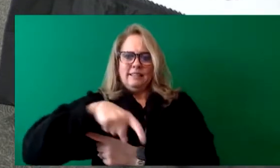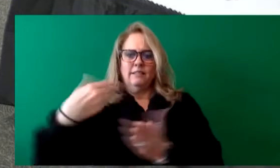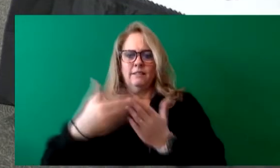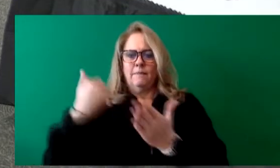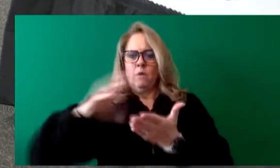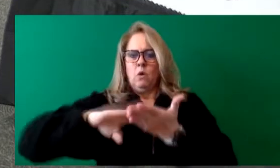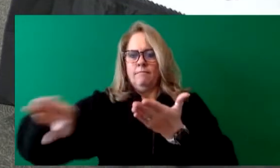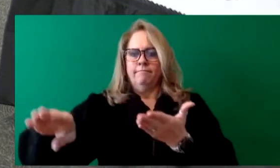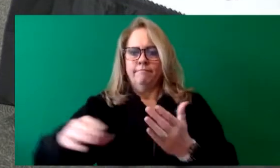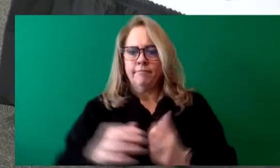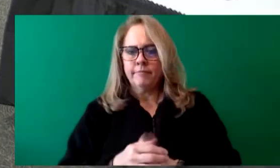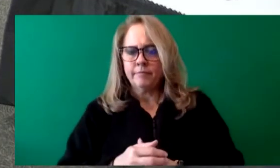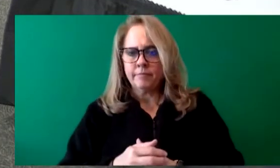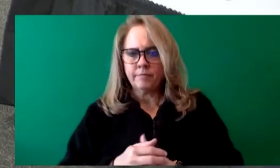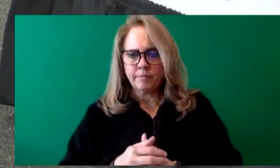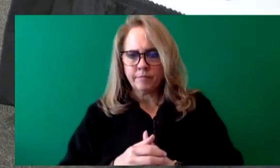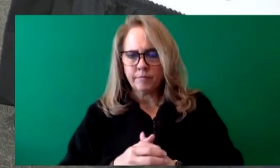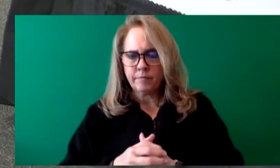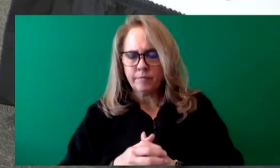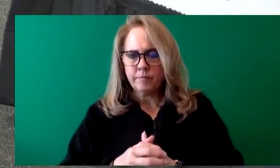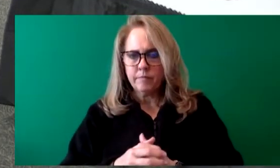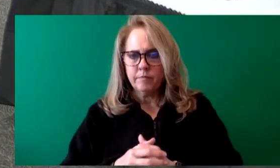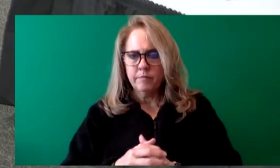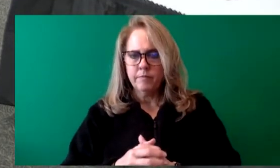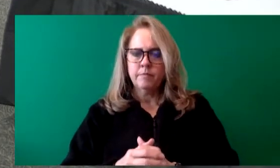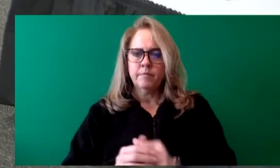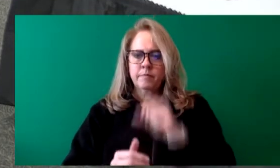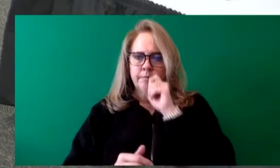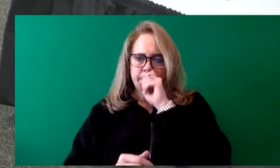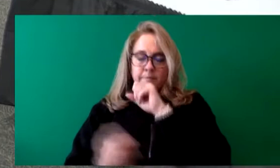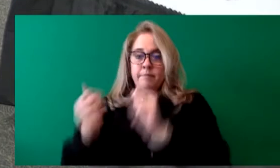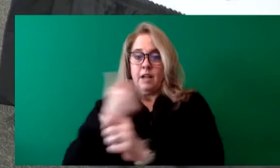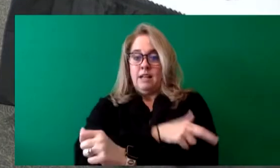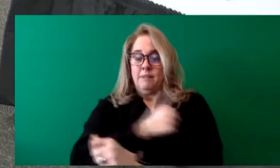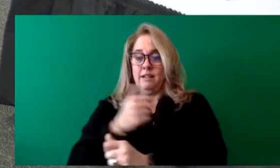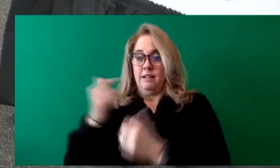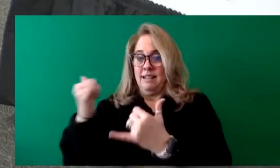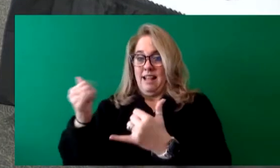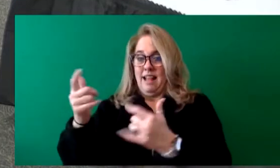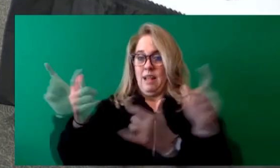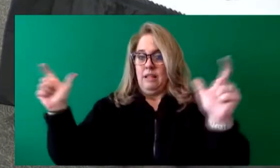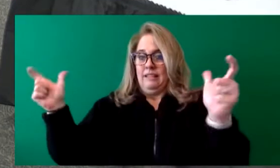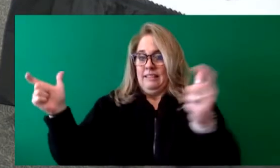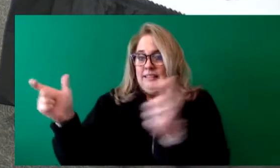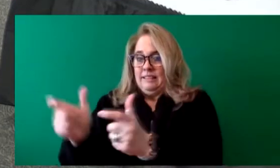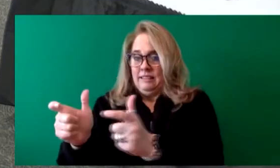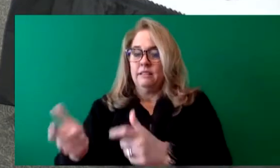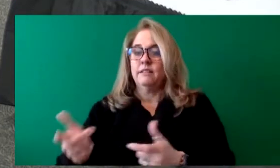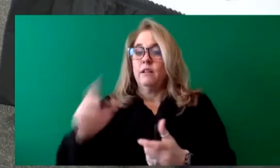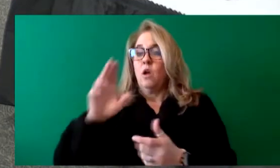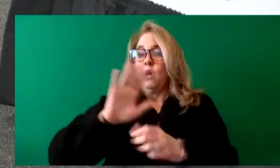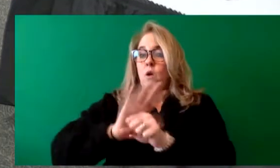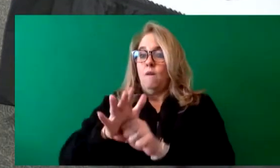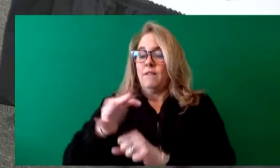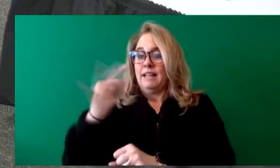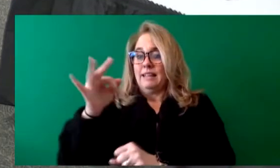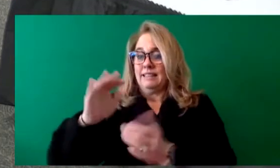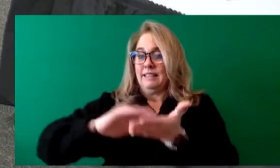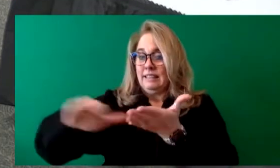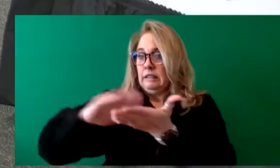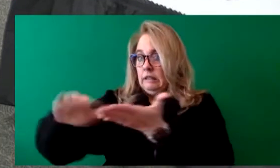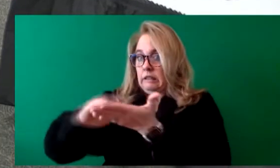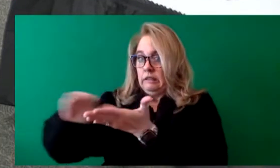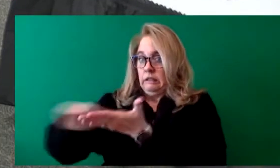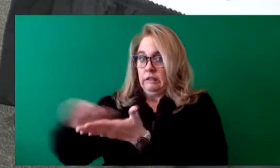decompress hospitals by discharging COVID-19 positive patients who no longer needed the acute care resources of